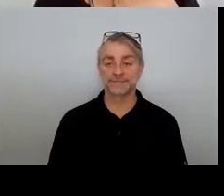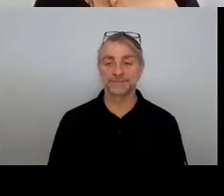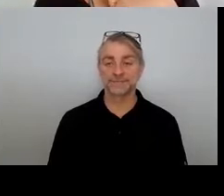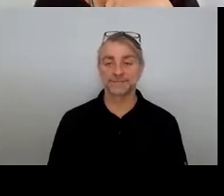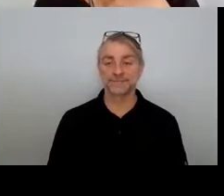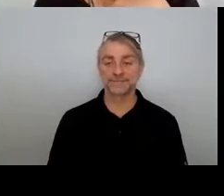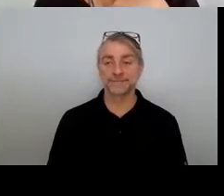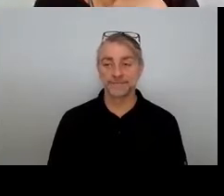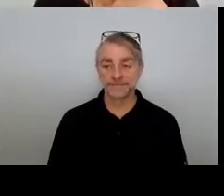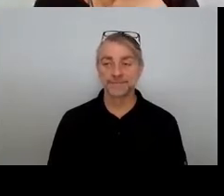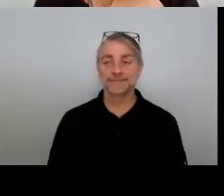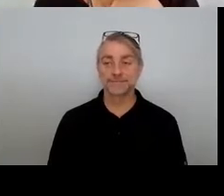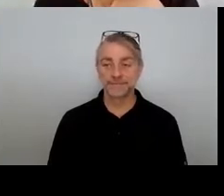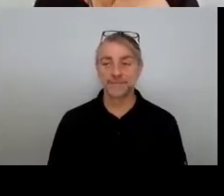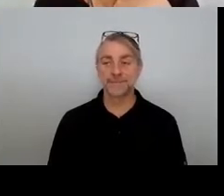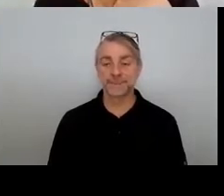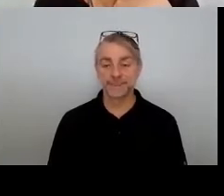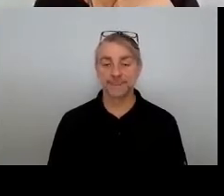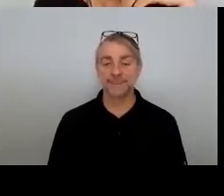Okay. Okay.